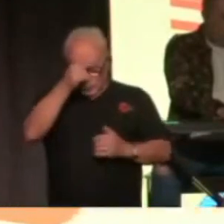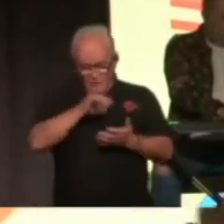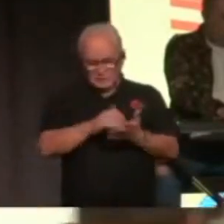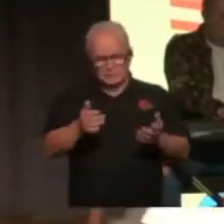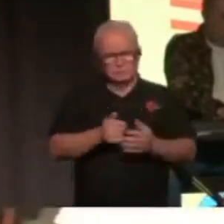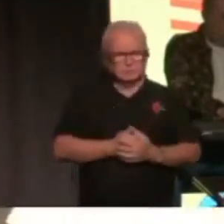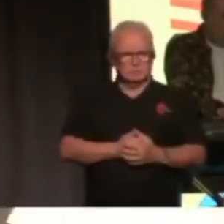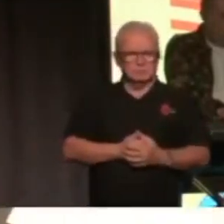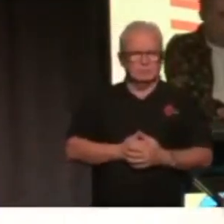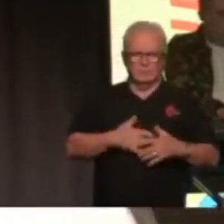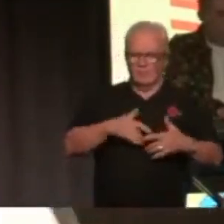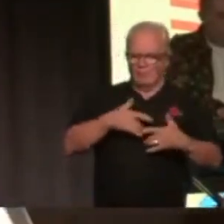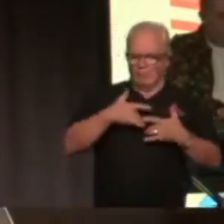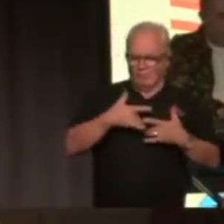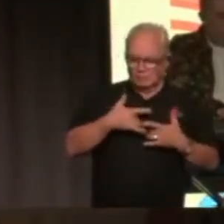And you're going to put your